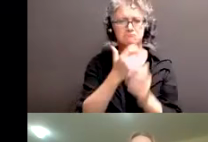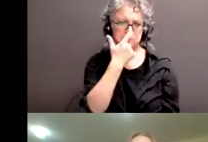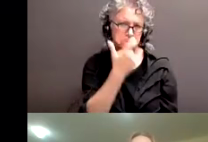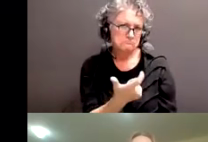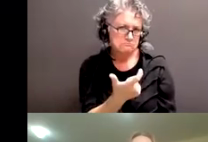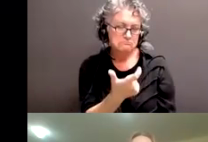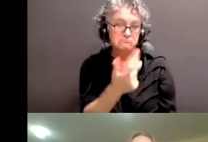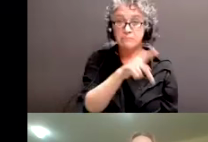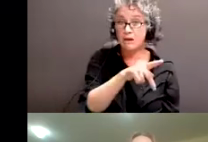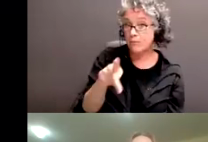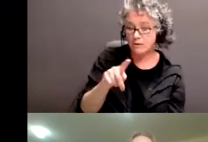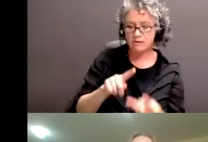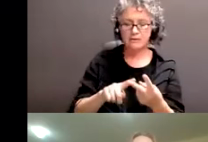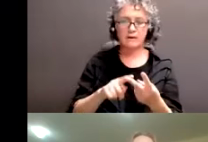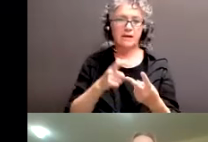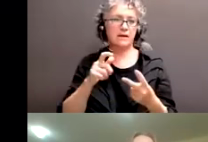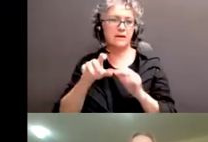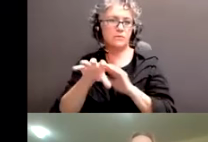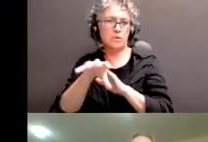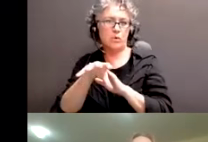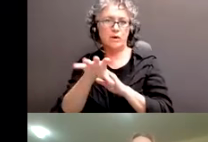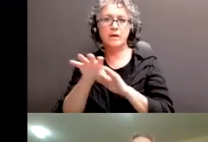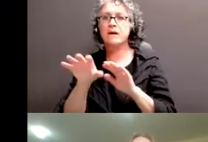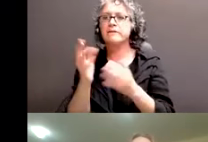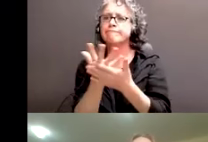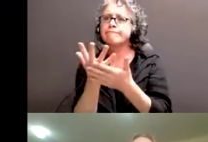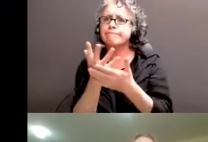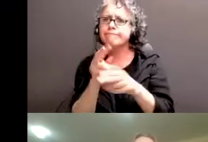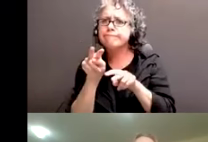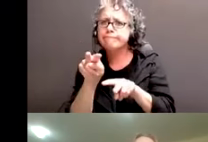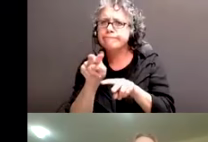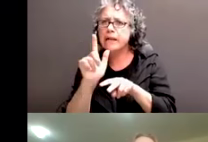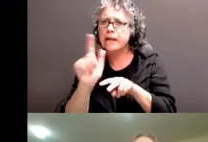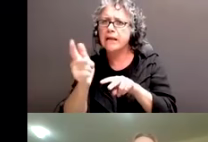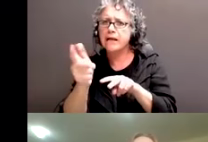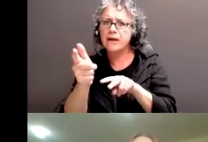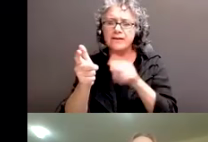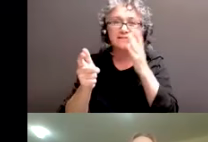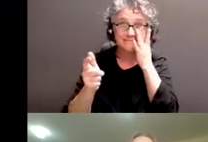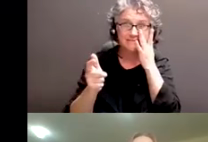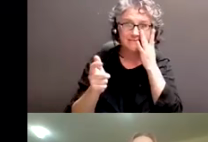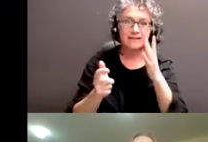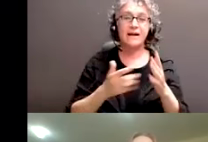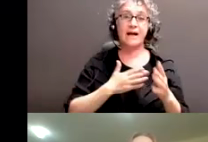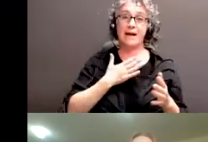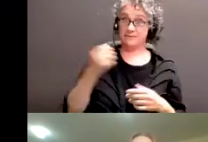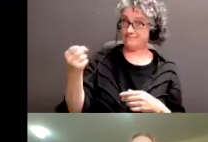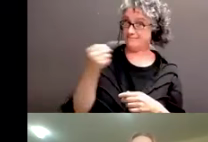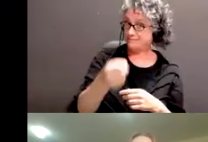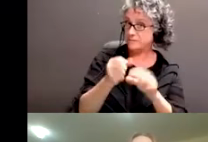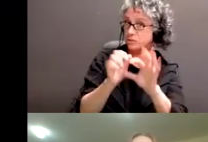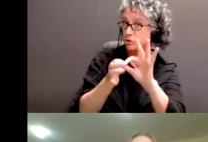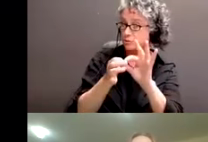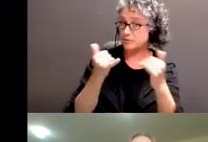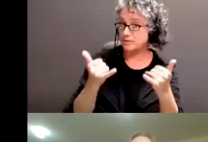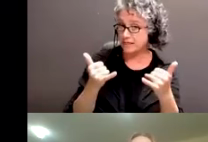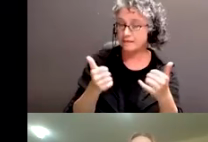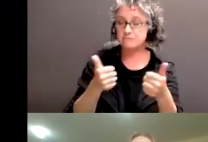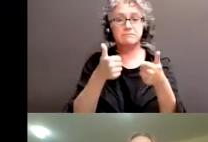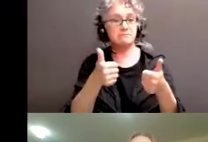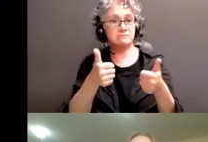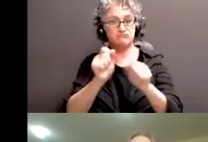recording will be posted for people to view after. We are pleased that we do have an ASL interpreter with us today and is visual throughout